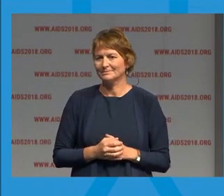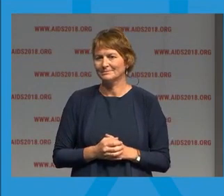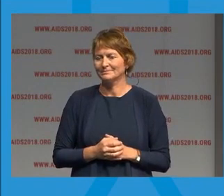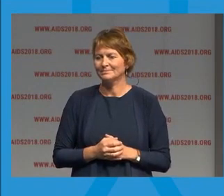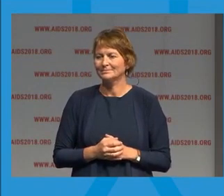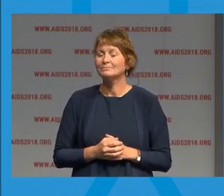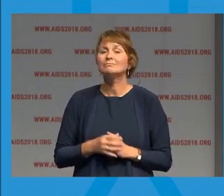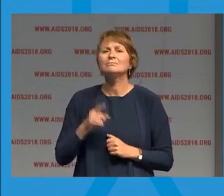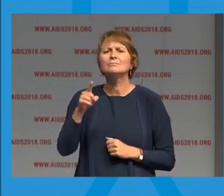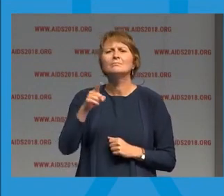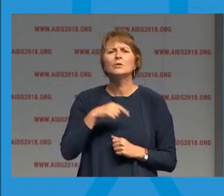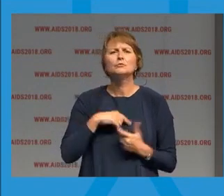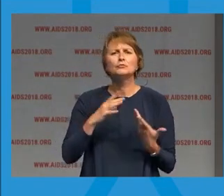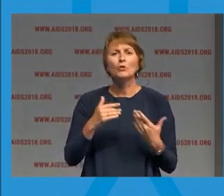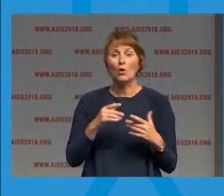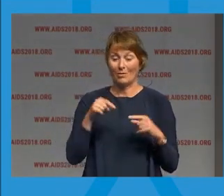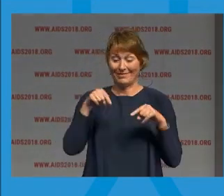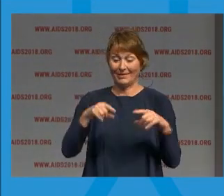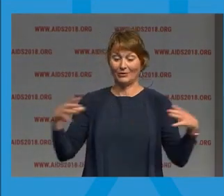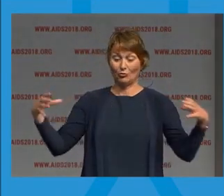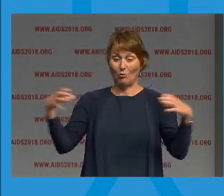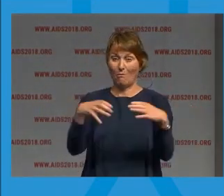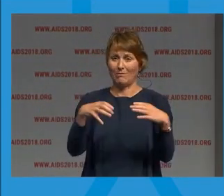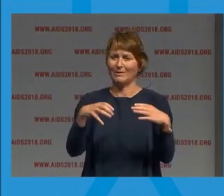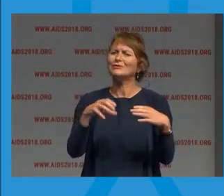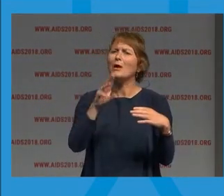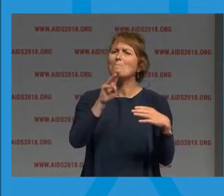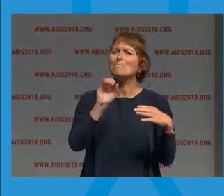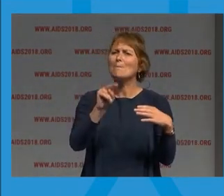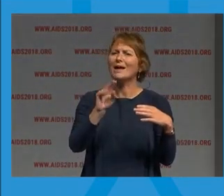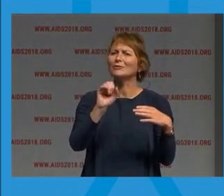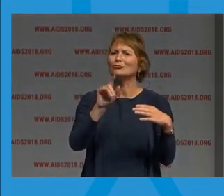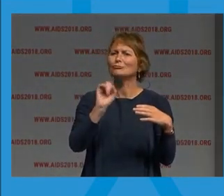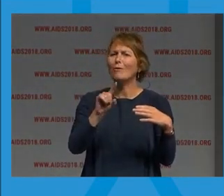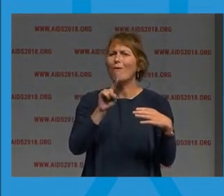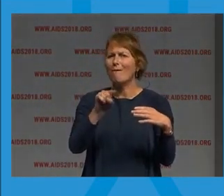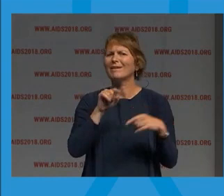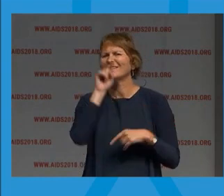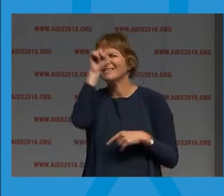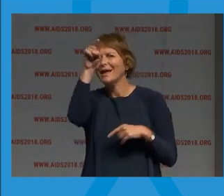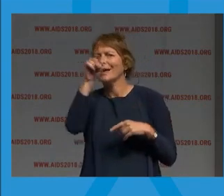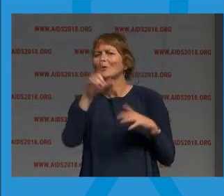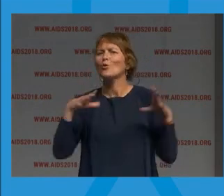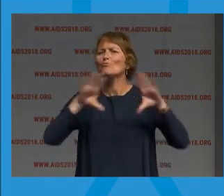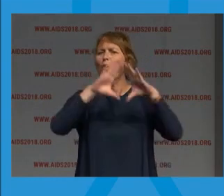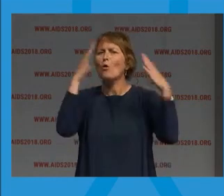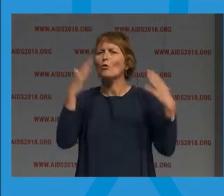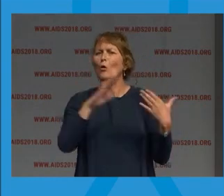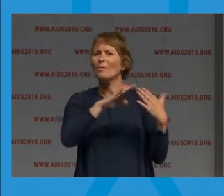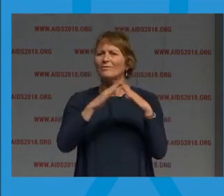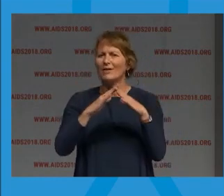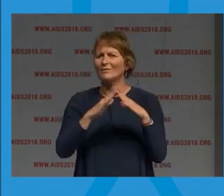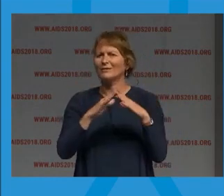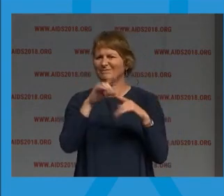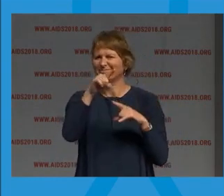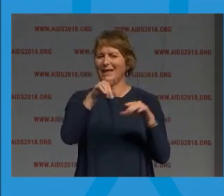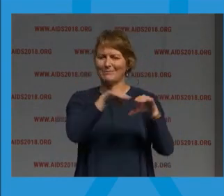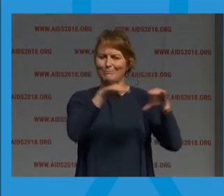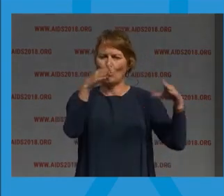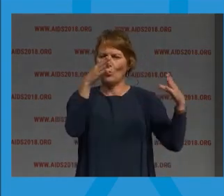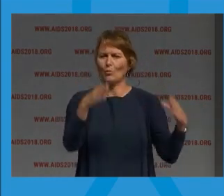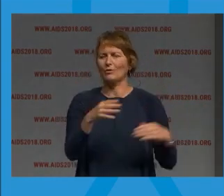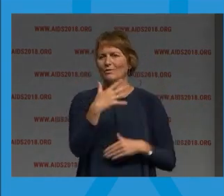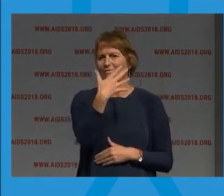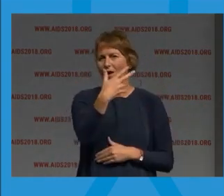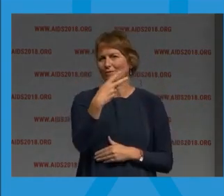You can learn more about the MenStar Coalition in the Global Village at booth 527. But now, I would like to take